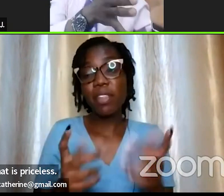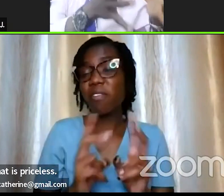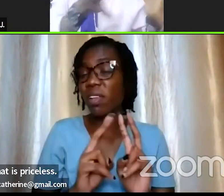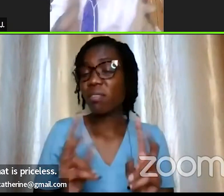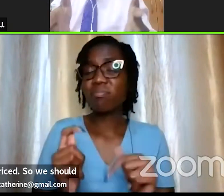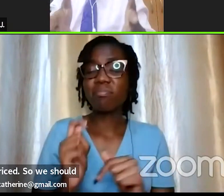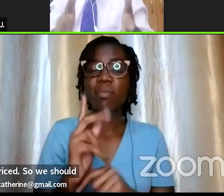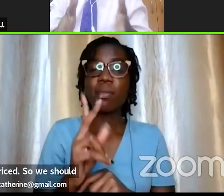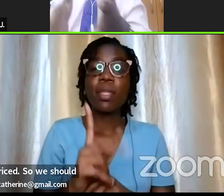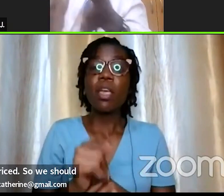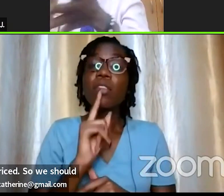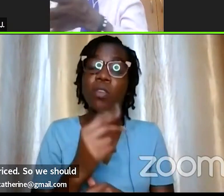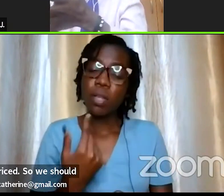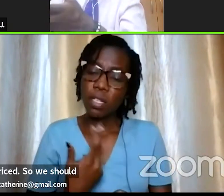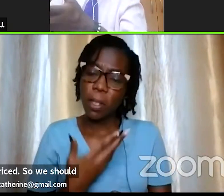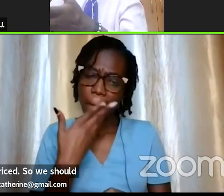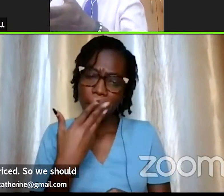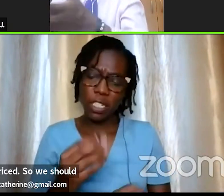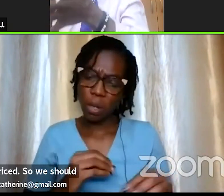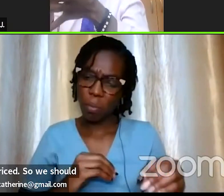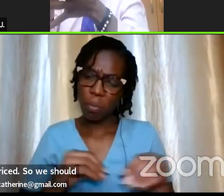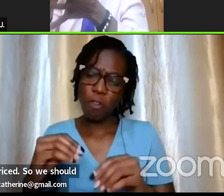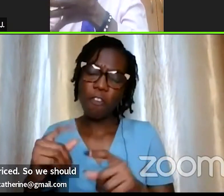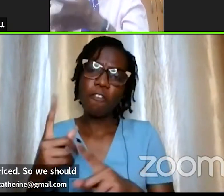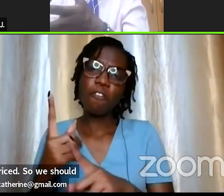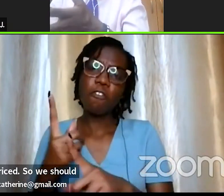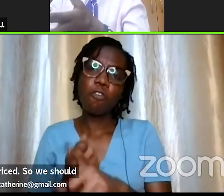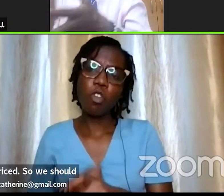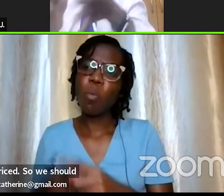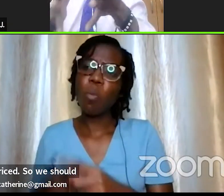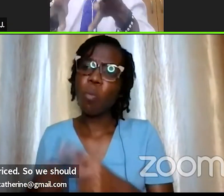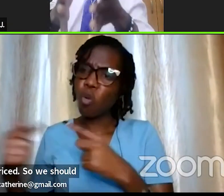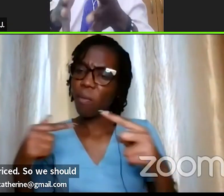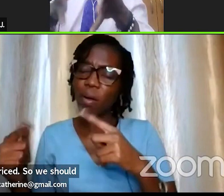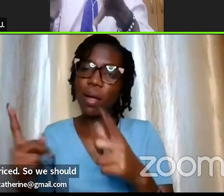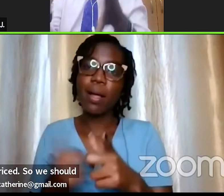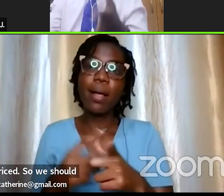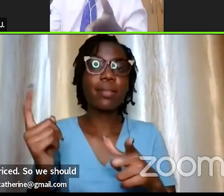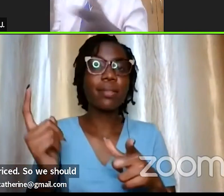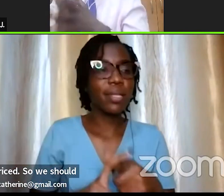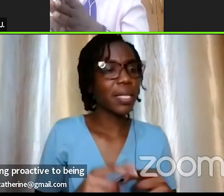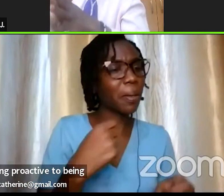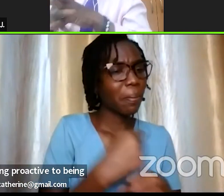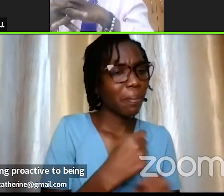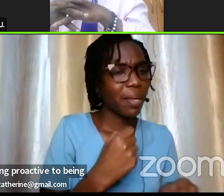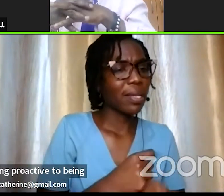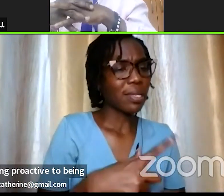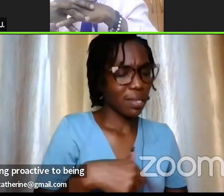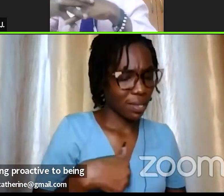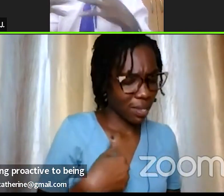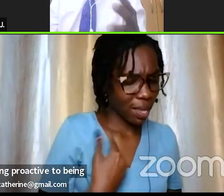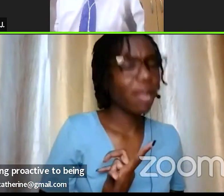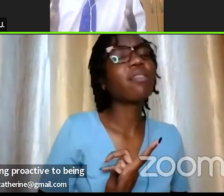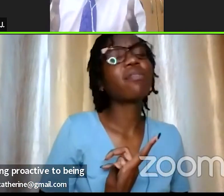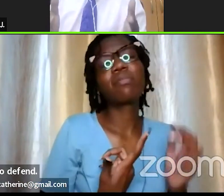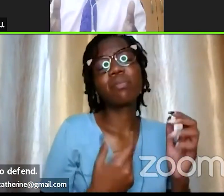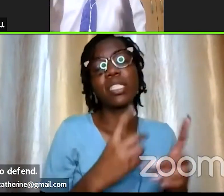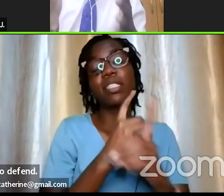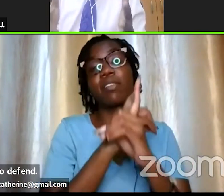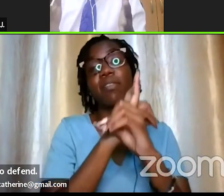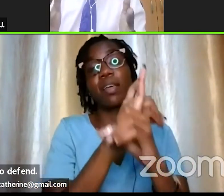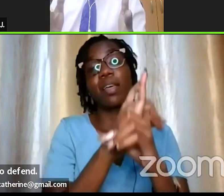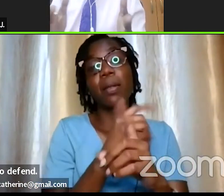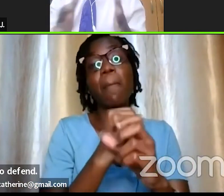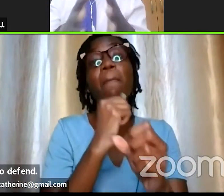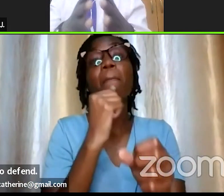away from firefighting to being proactive, to being self-starters, being able to defend our programs